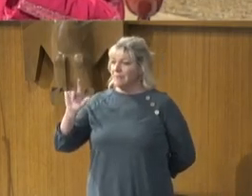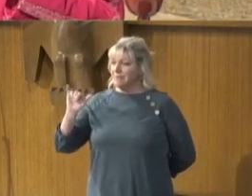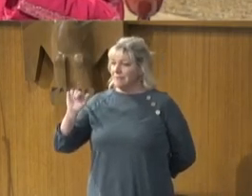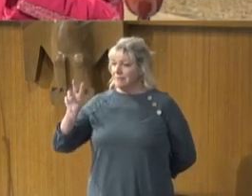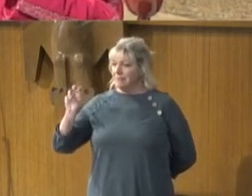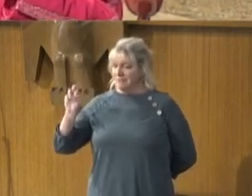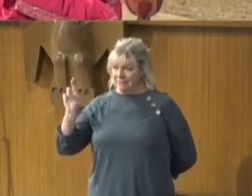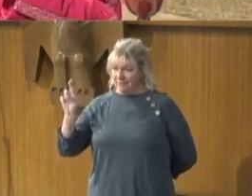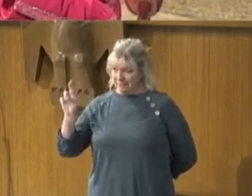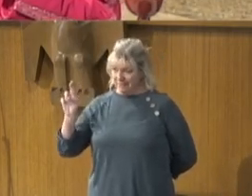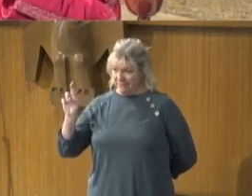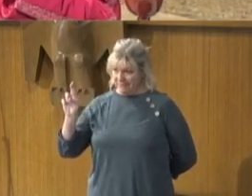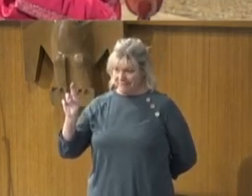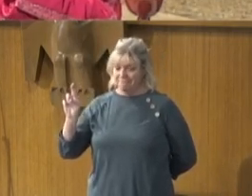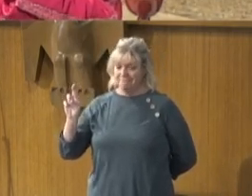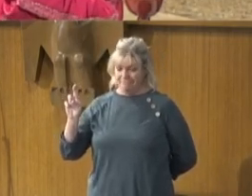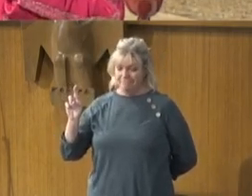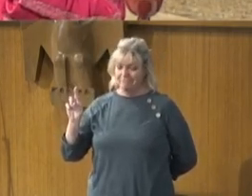Maria Oliver.